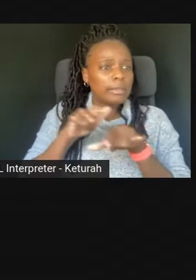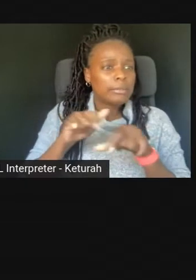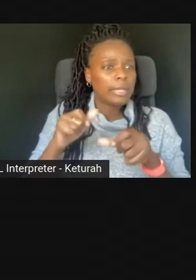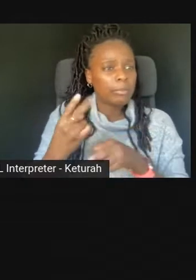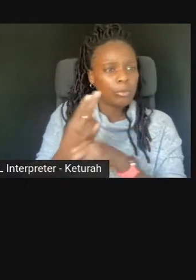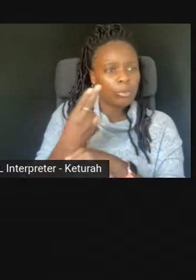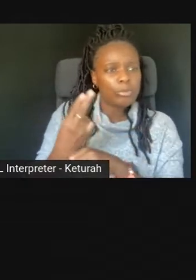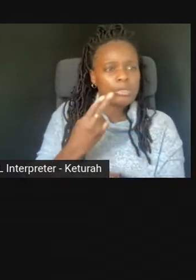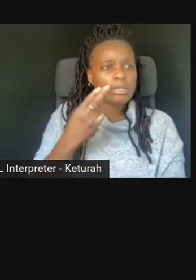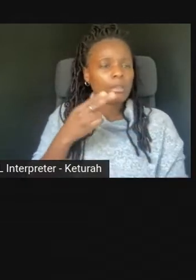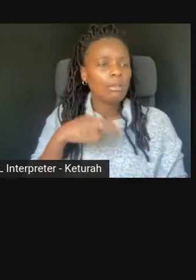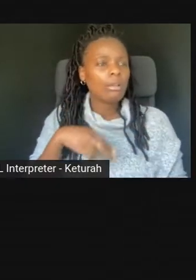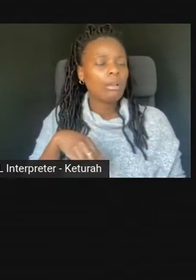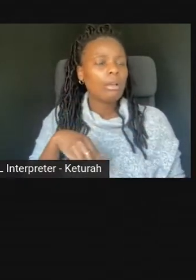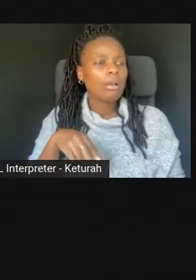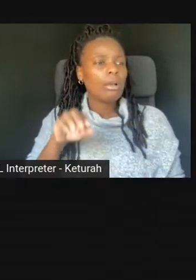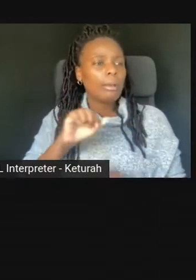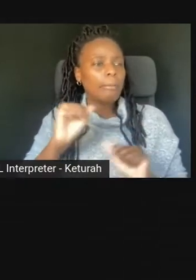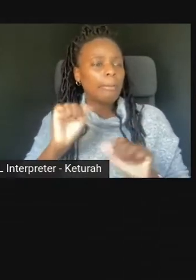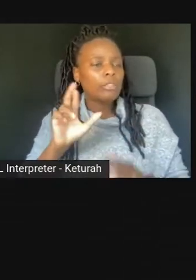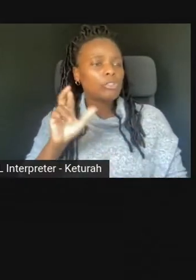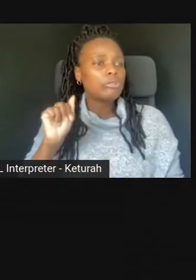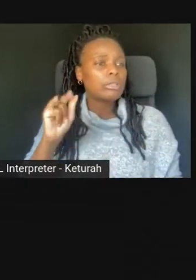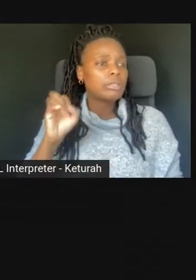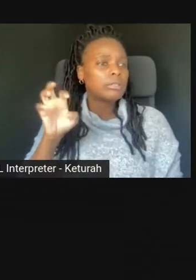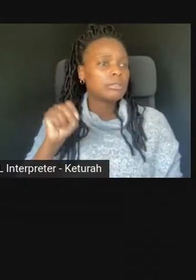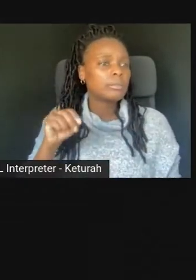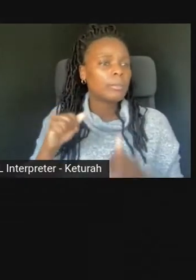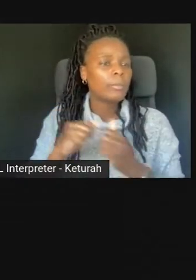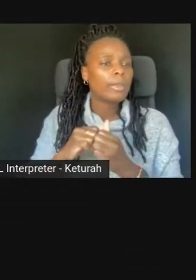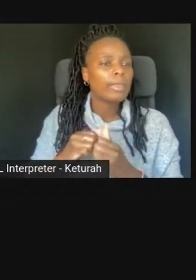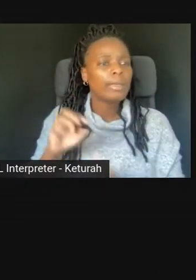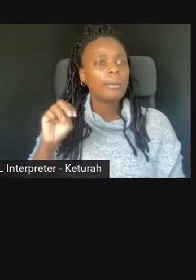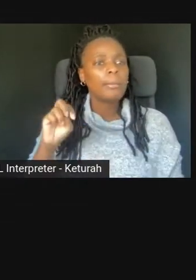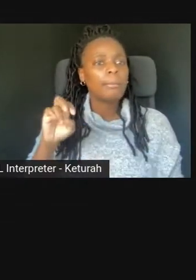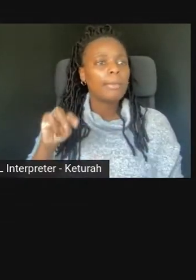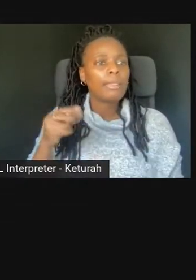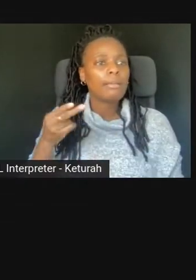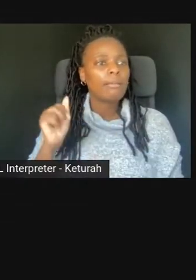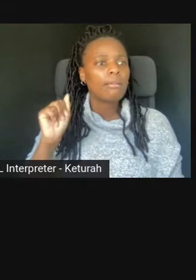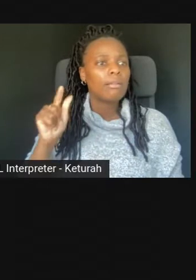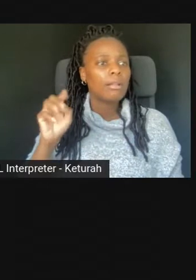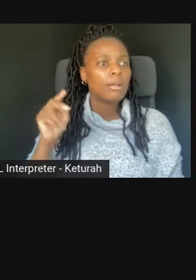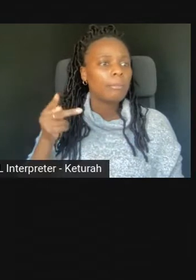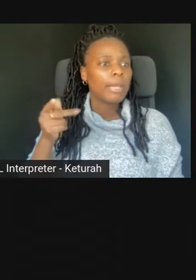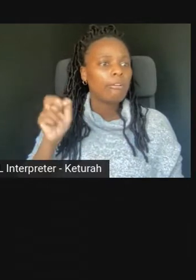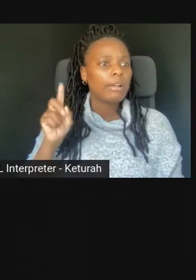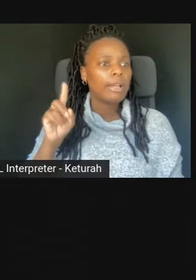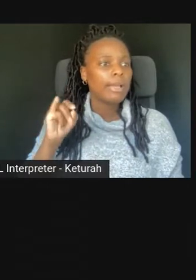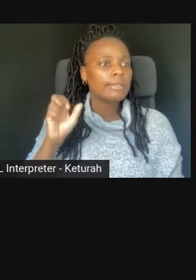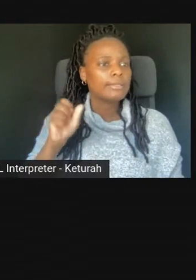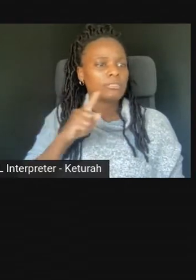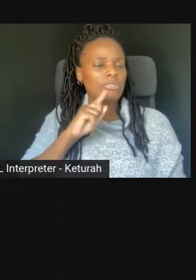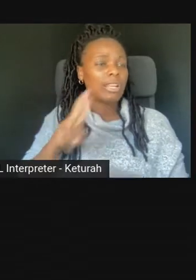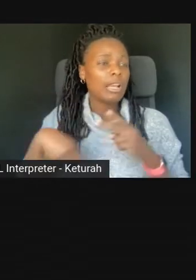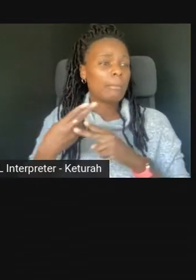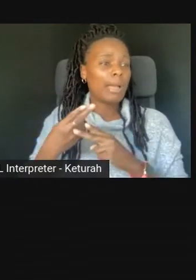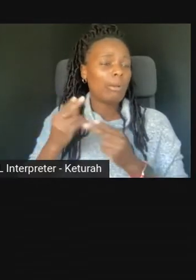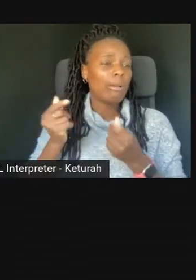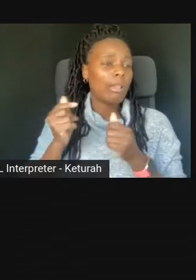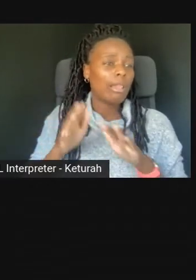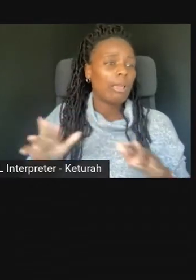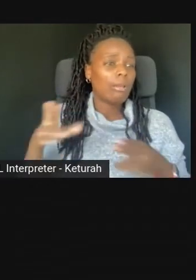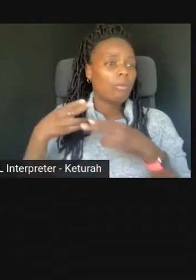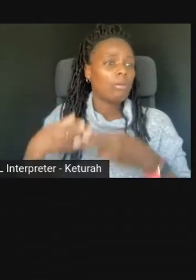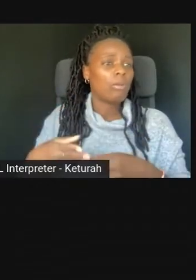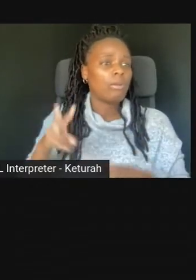cinematic journey into our post-coal future. It brings to life the lost dream of Vandalia, a land that stands in contrast